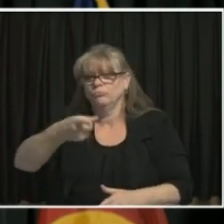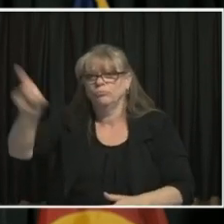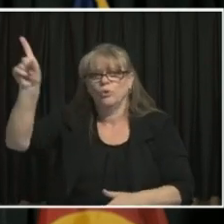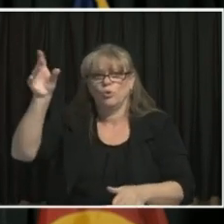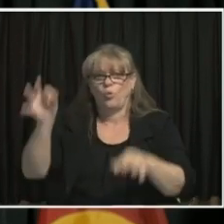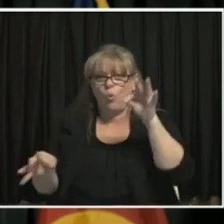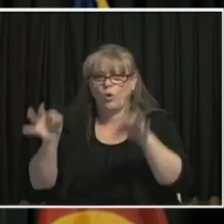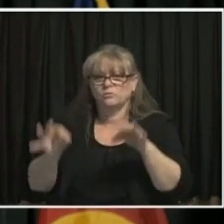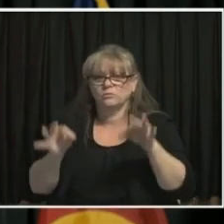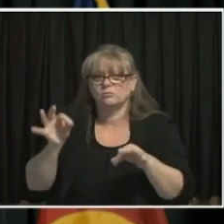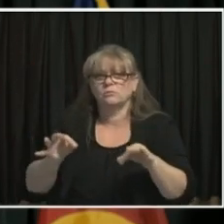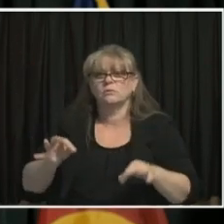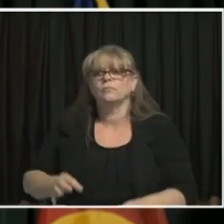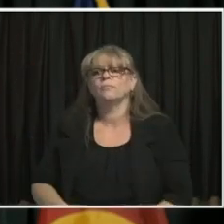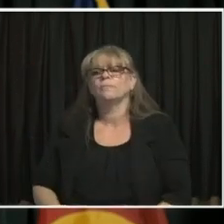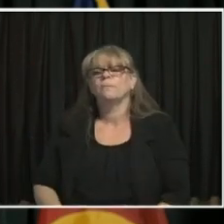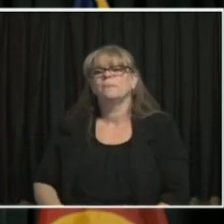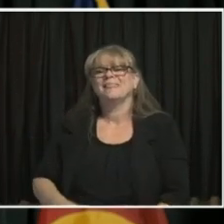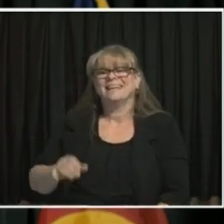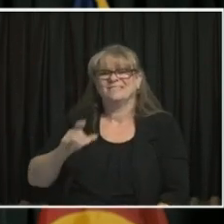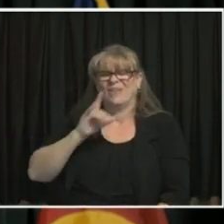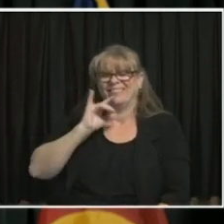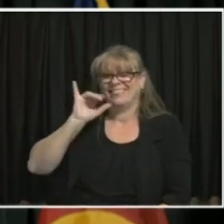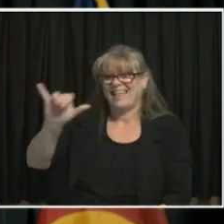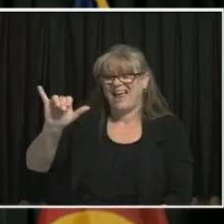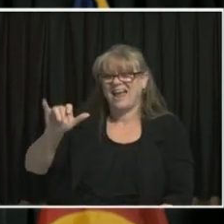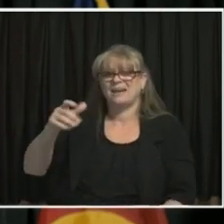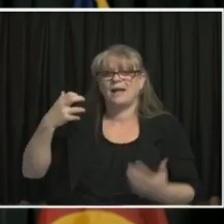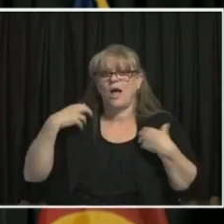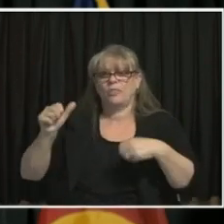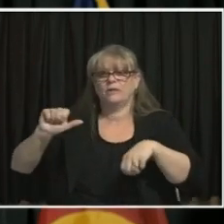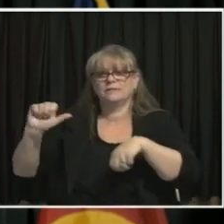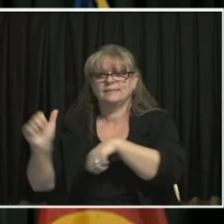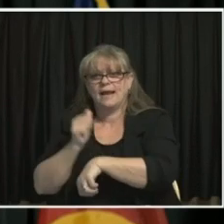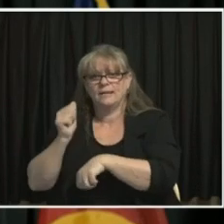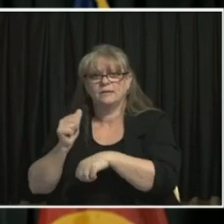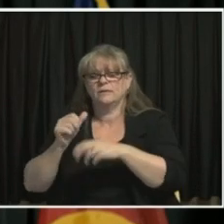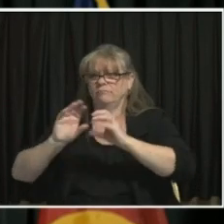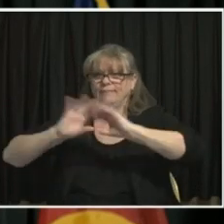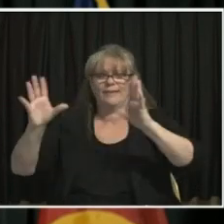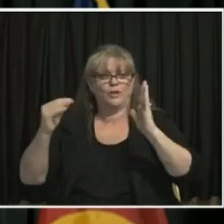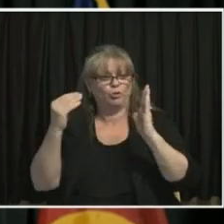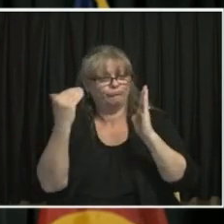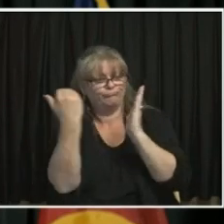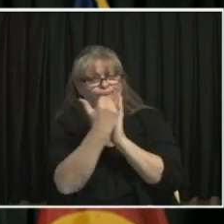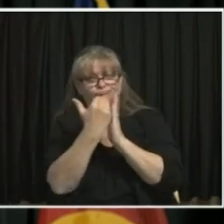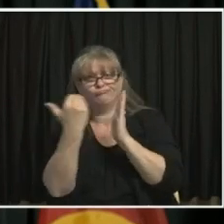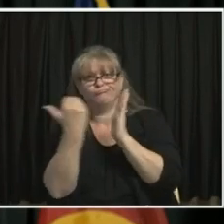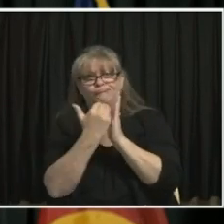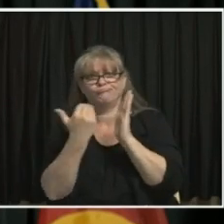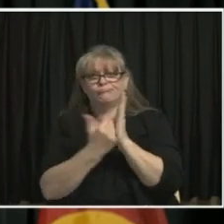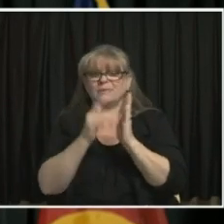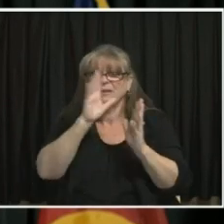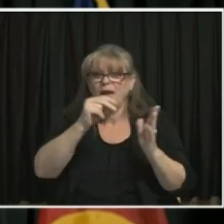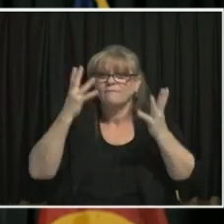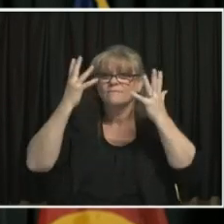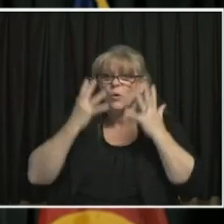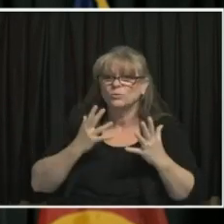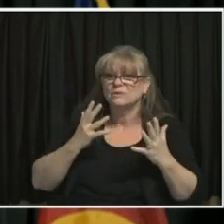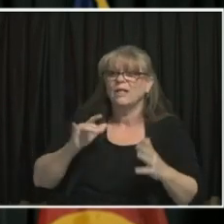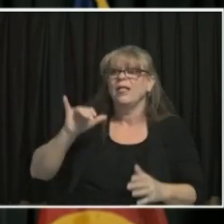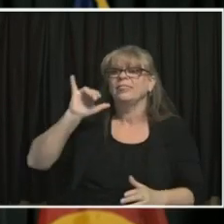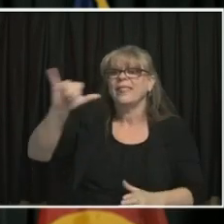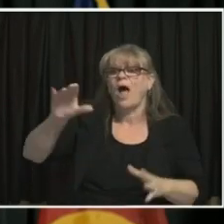imminent health hazard is clearly documented, and it's unfortunate that the owners and the employees